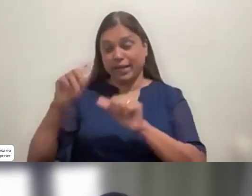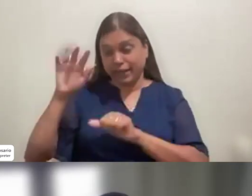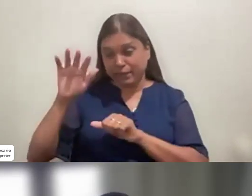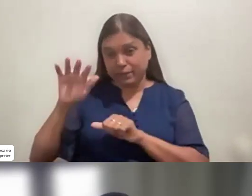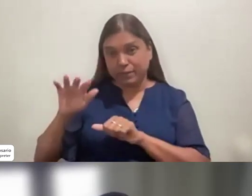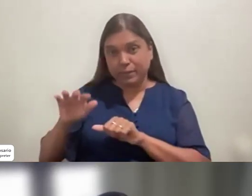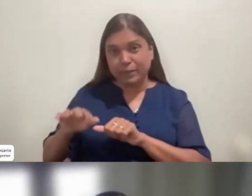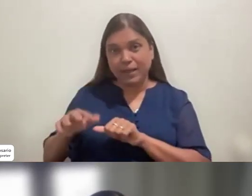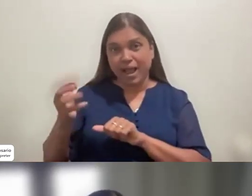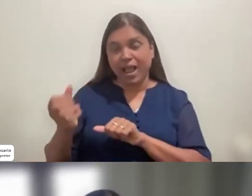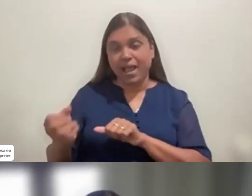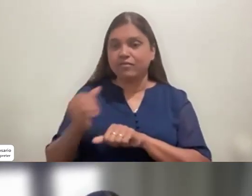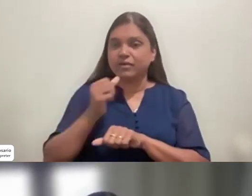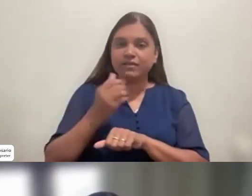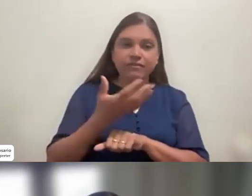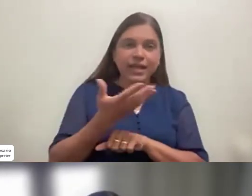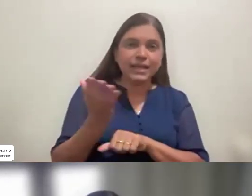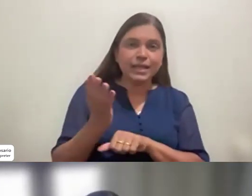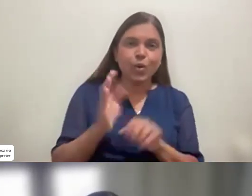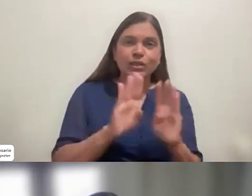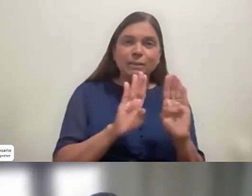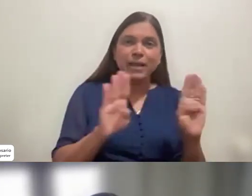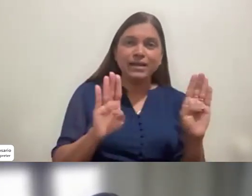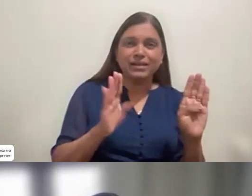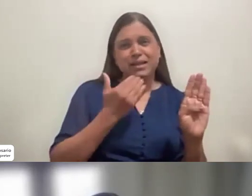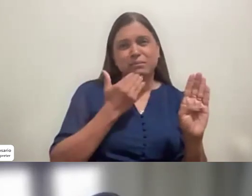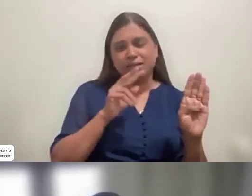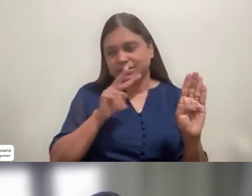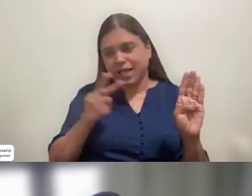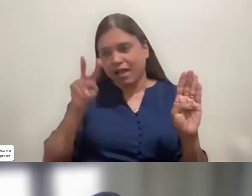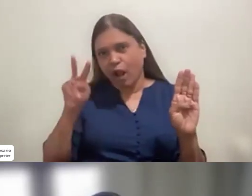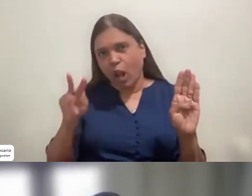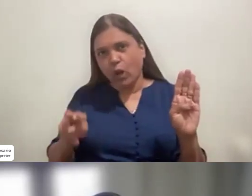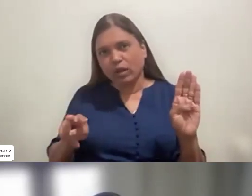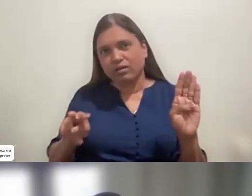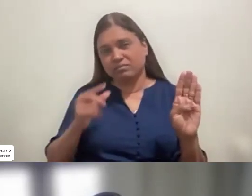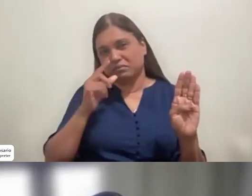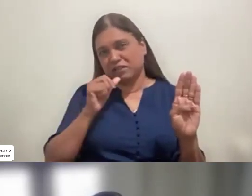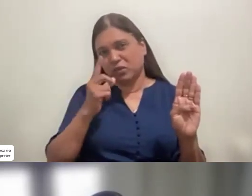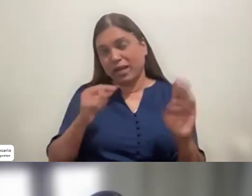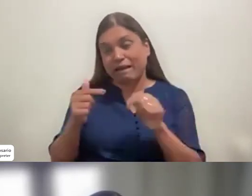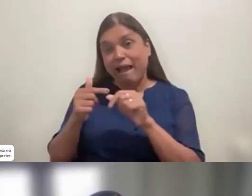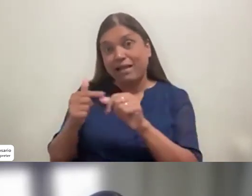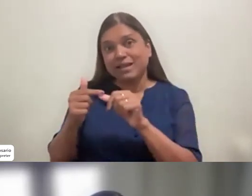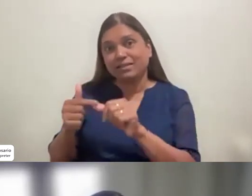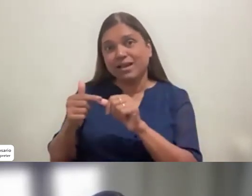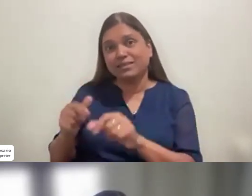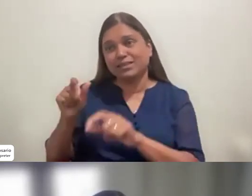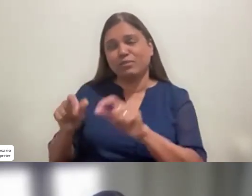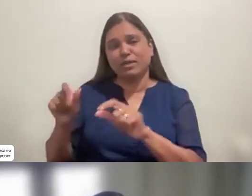directed, if any of you on the panel currently could look at those questions, and if you can answer them for people, that would be